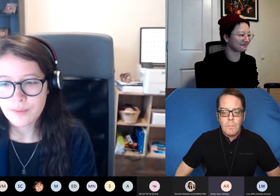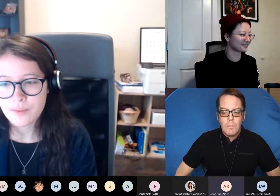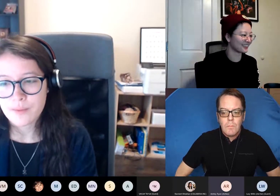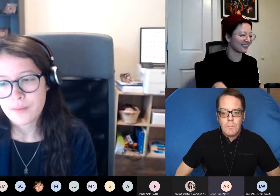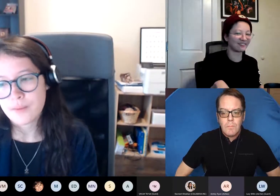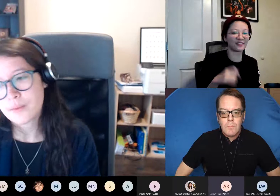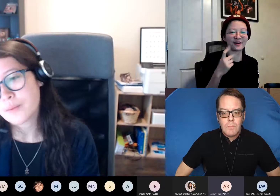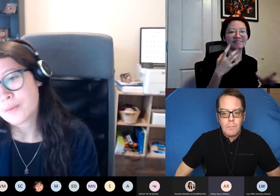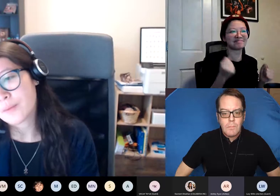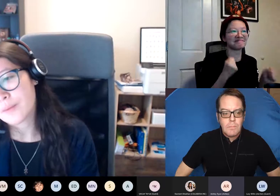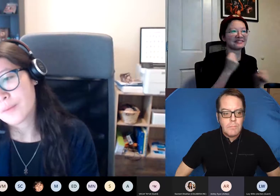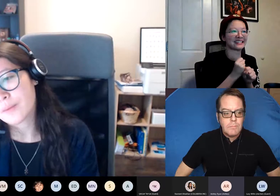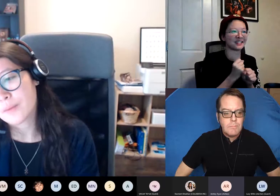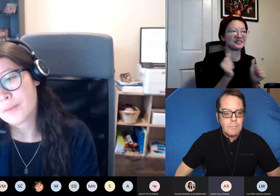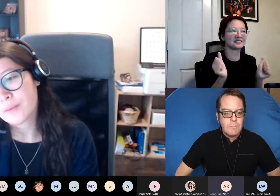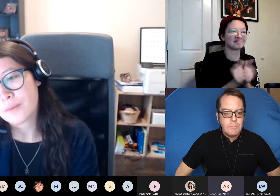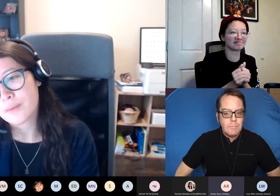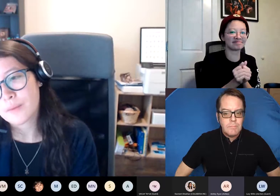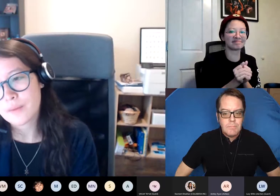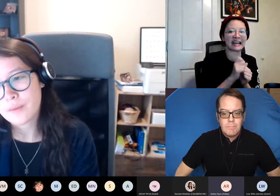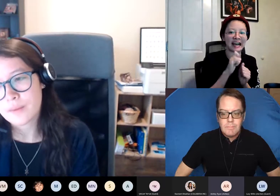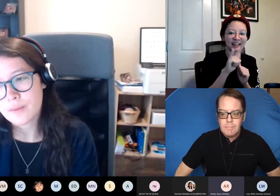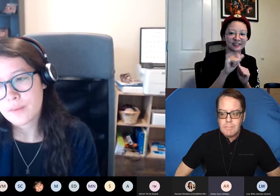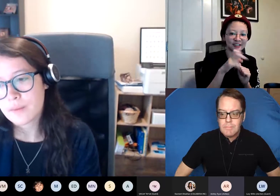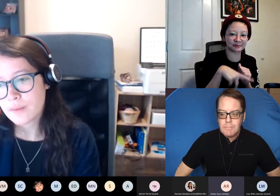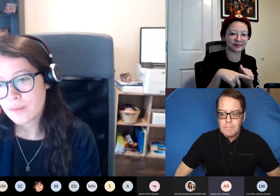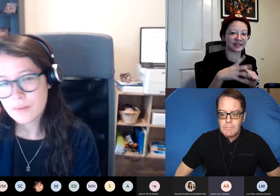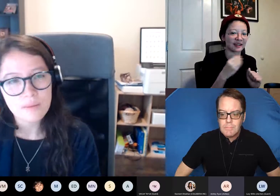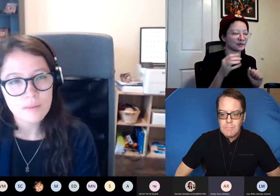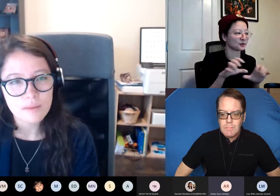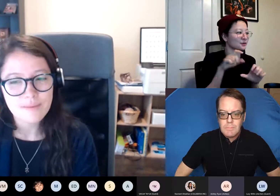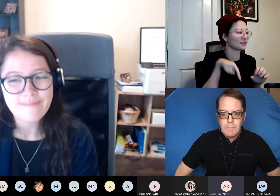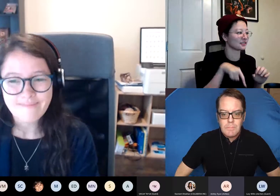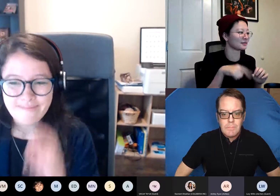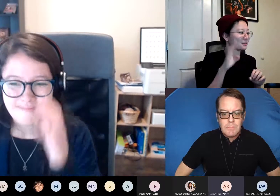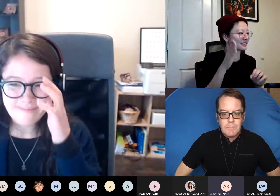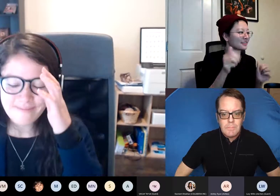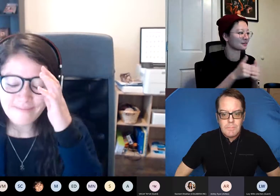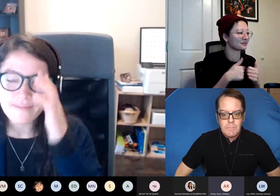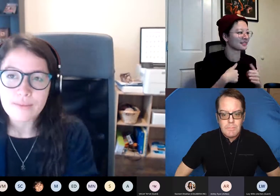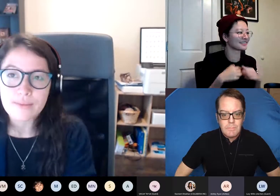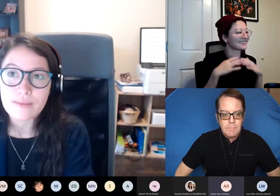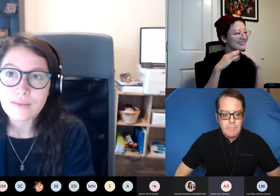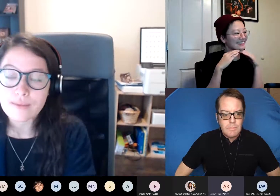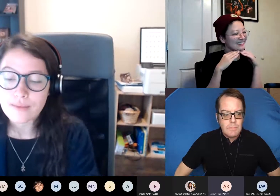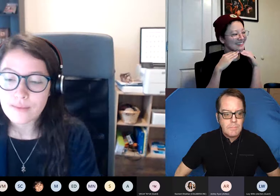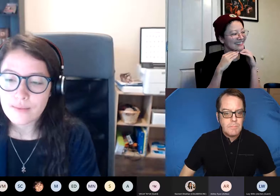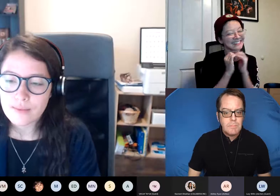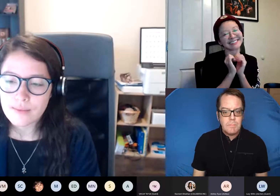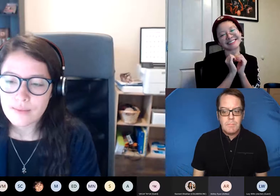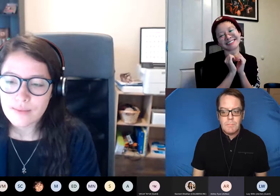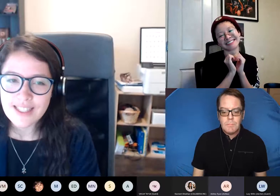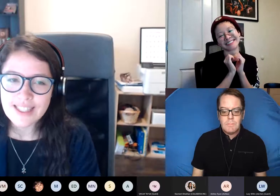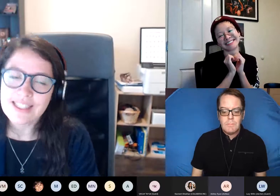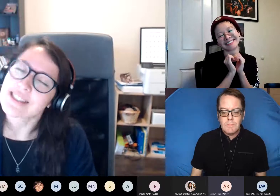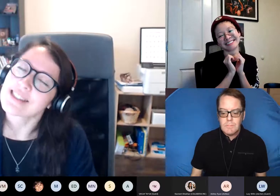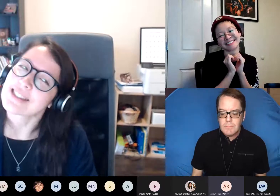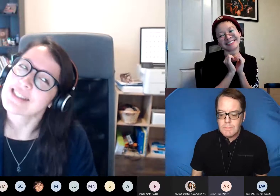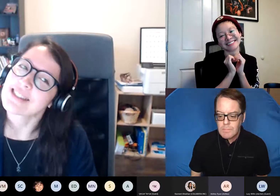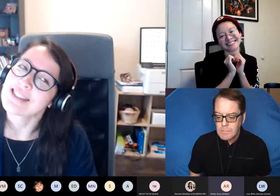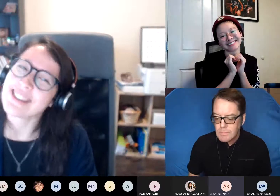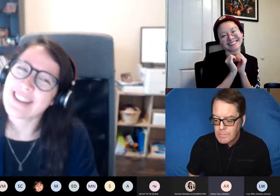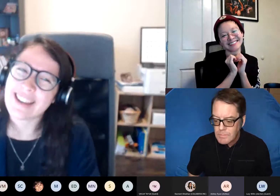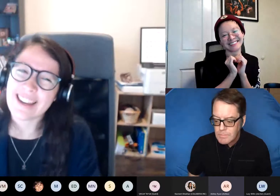And again, I wanted to thank Miya for hosting this talk with me. I really appreciate the years of allyship